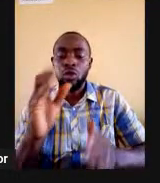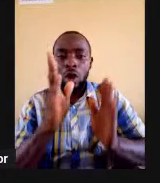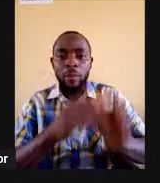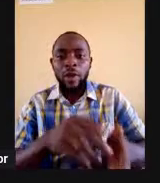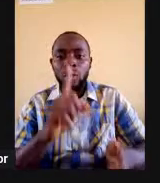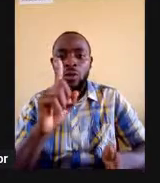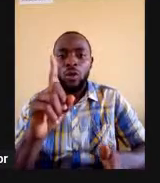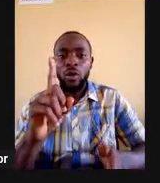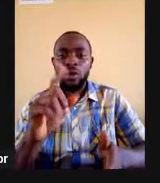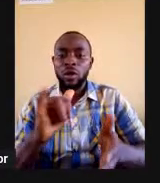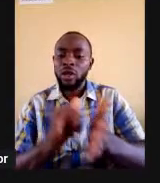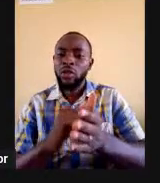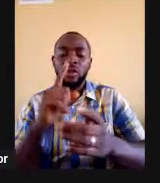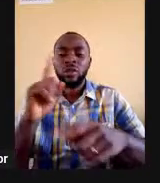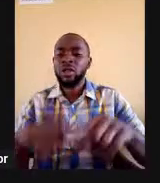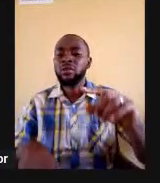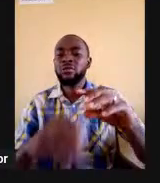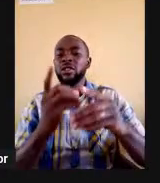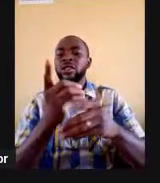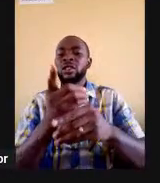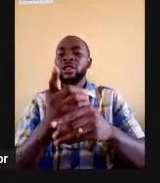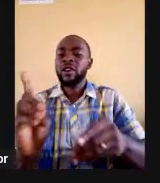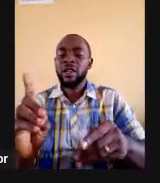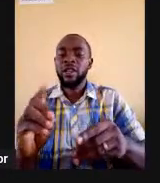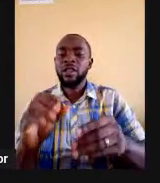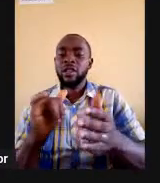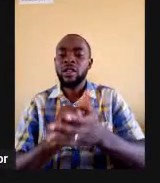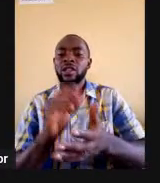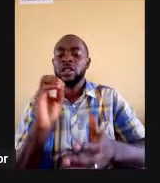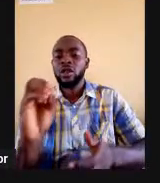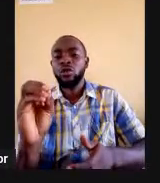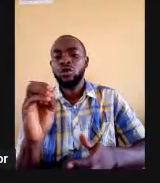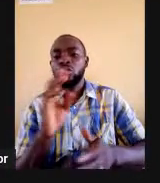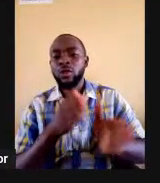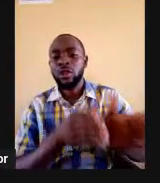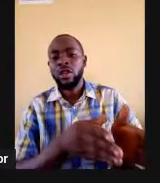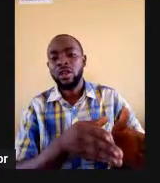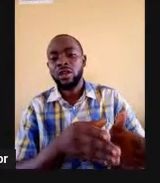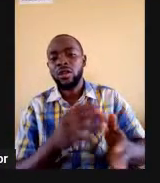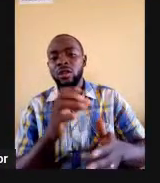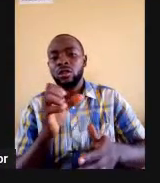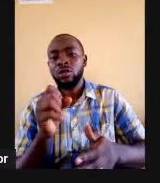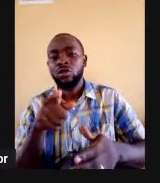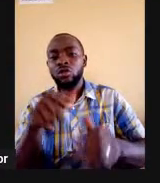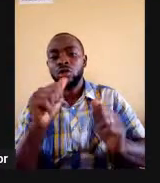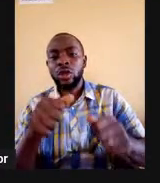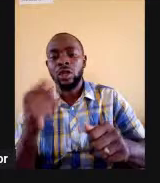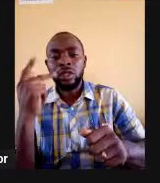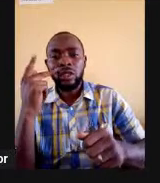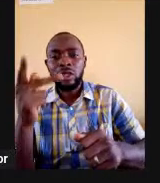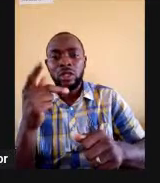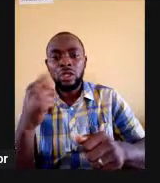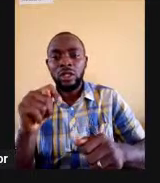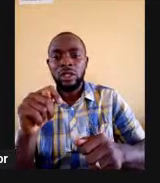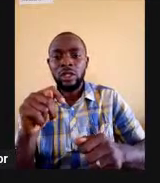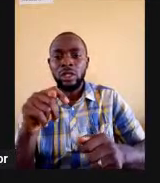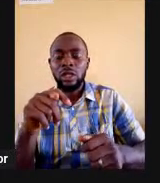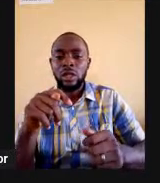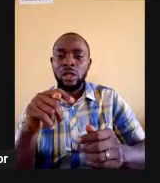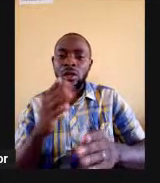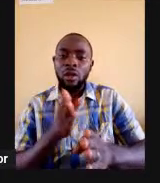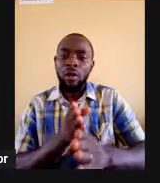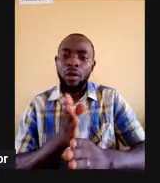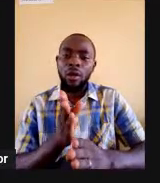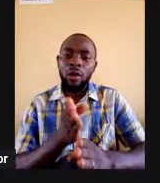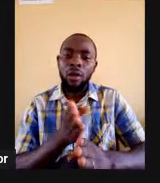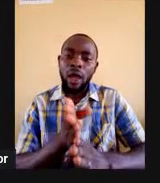could not be divided. So that's 0 remaining 1. So then you can see this arrow going up, meaning all the remainders here, we'll pick